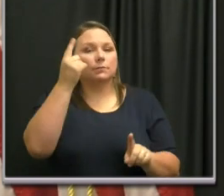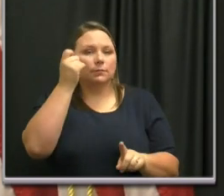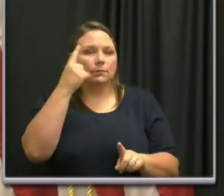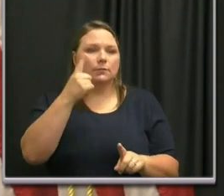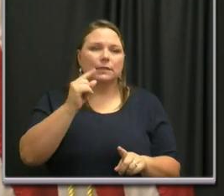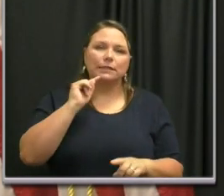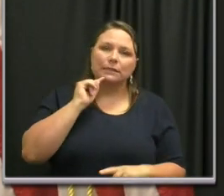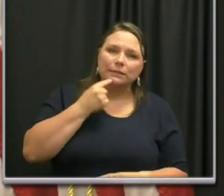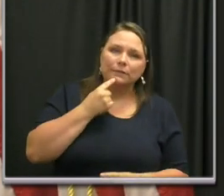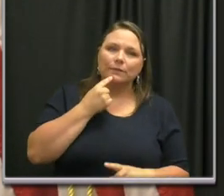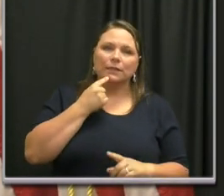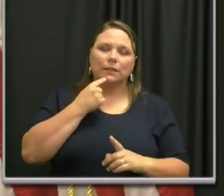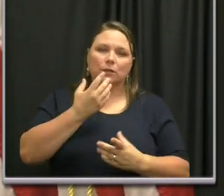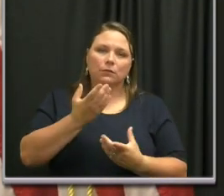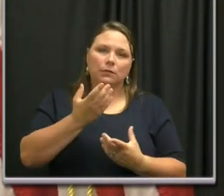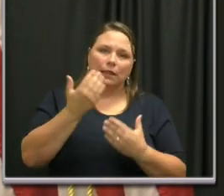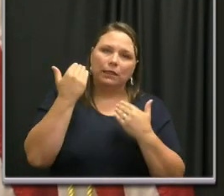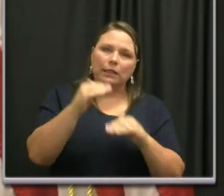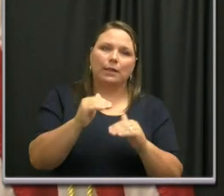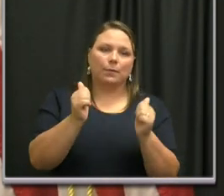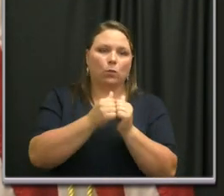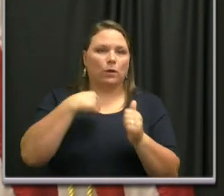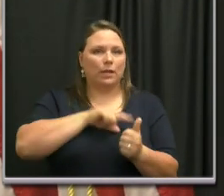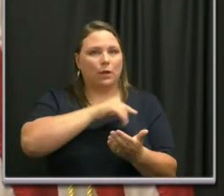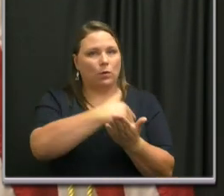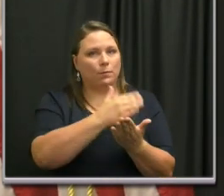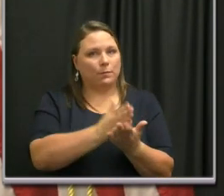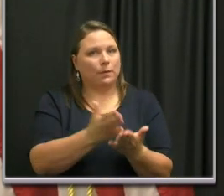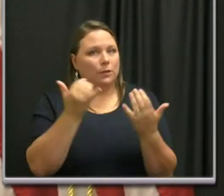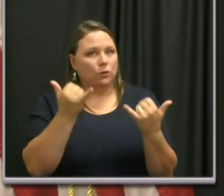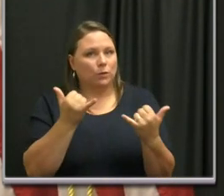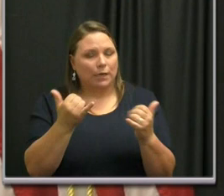severe restrictions of our budget at this time. And again,